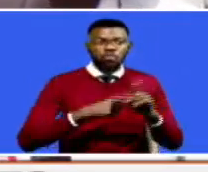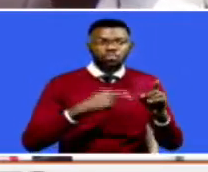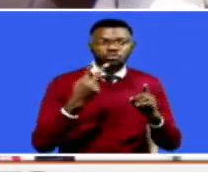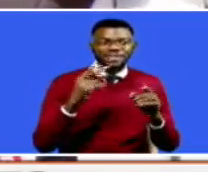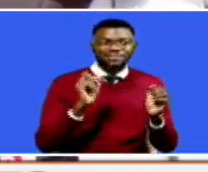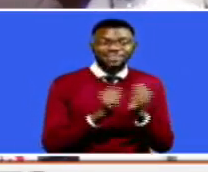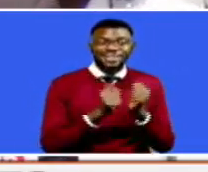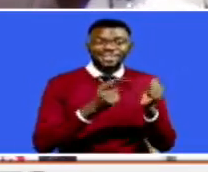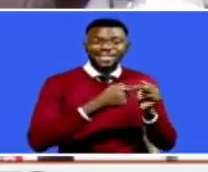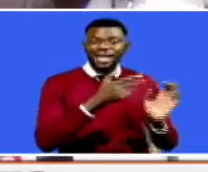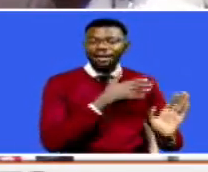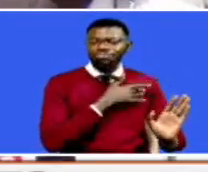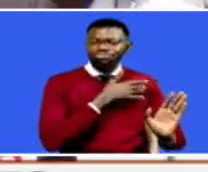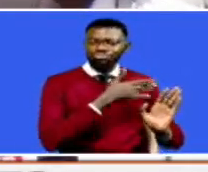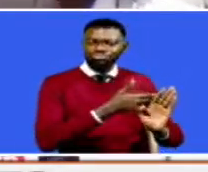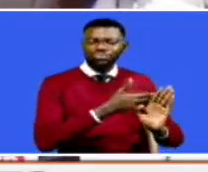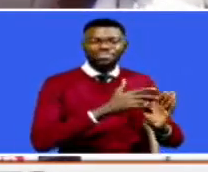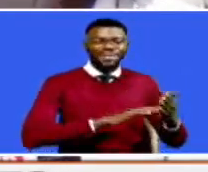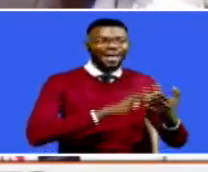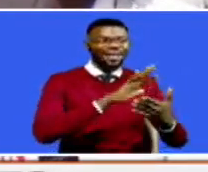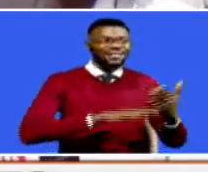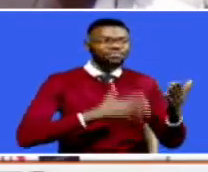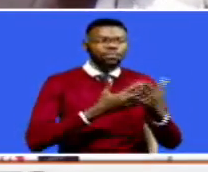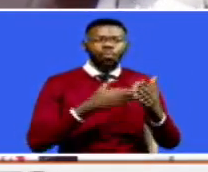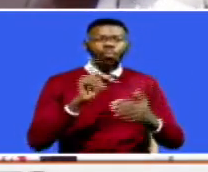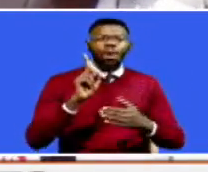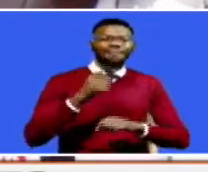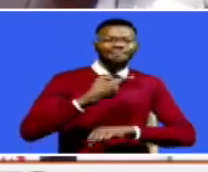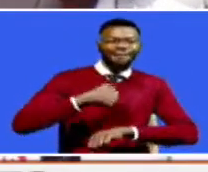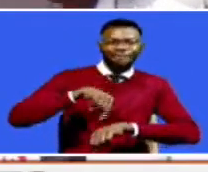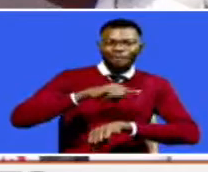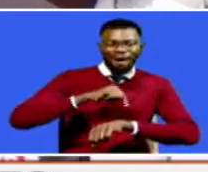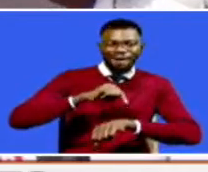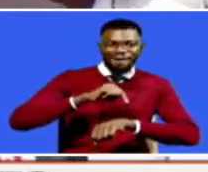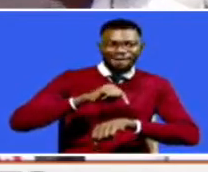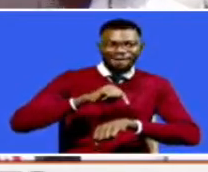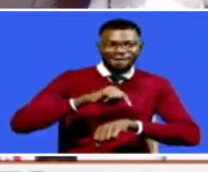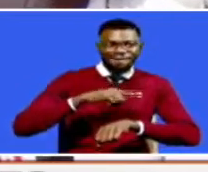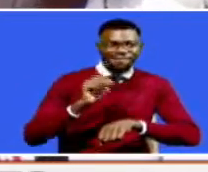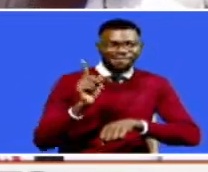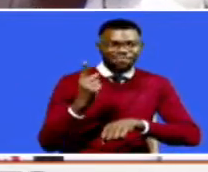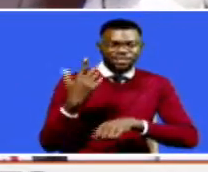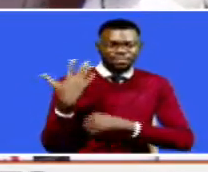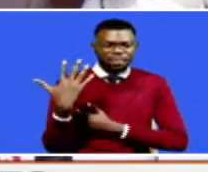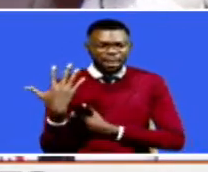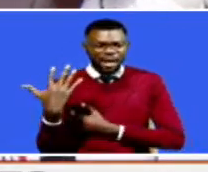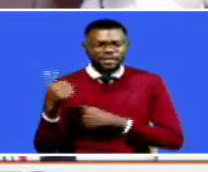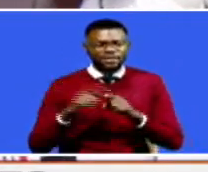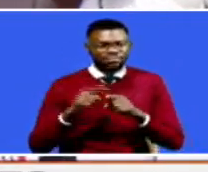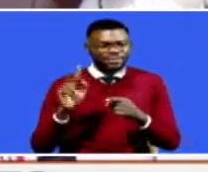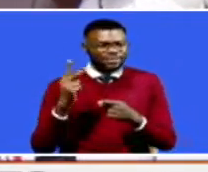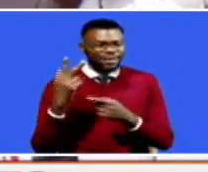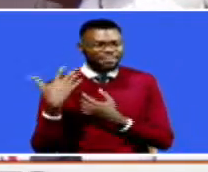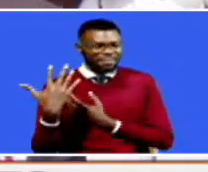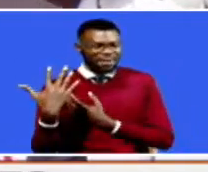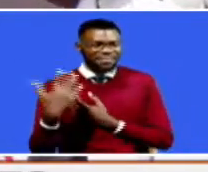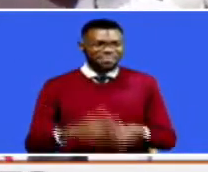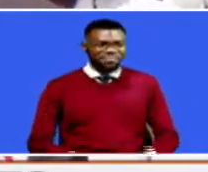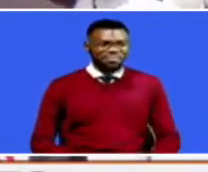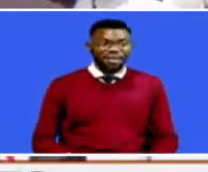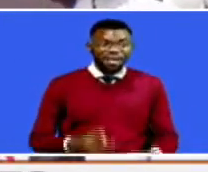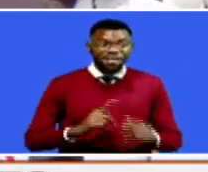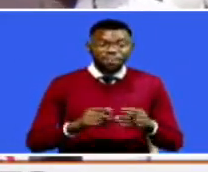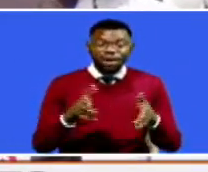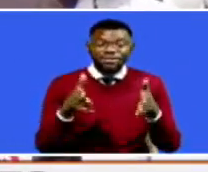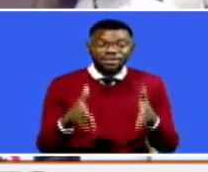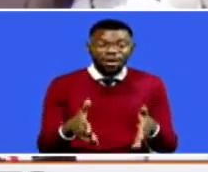the timetable only allowed 1 hour in between the first session and second session. Now this time